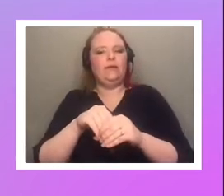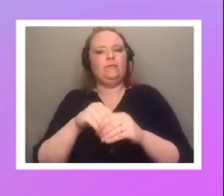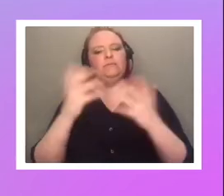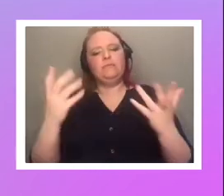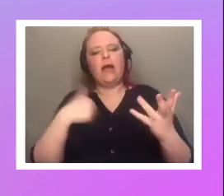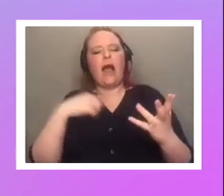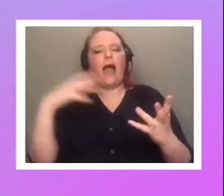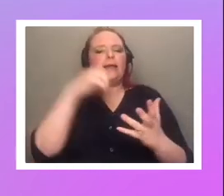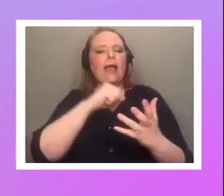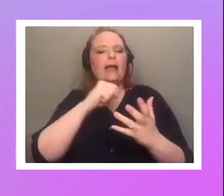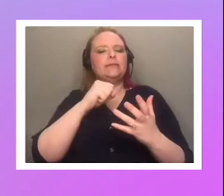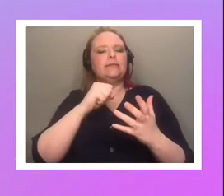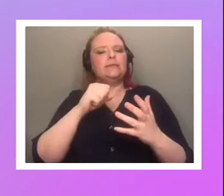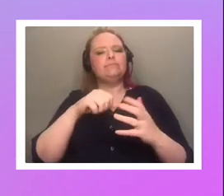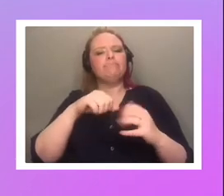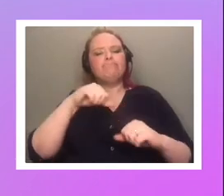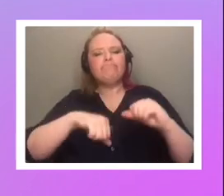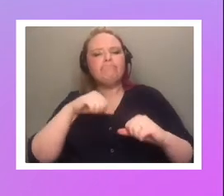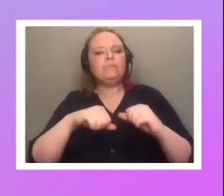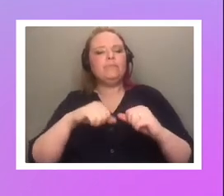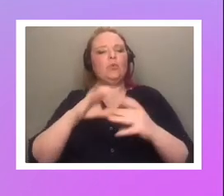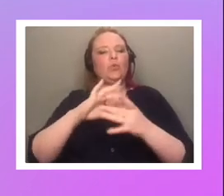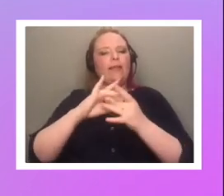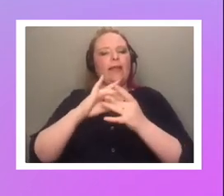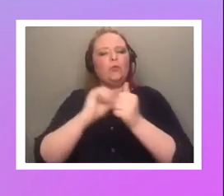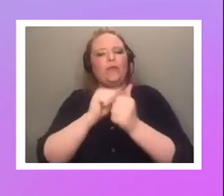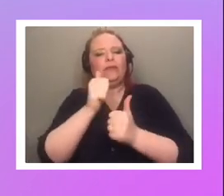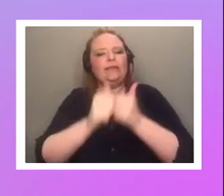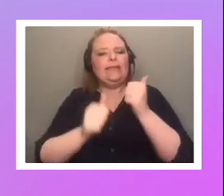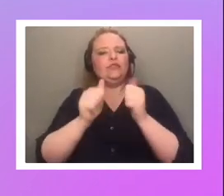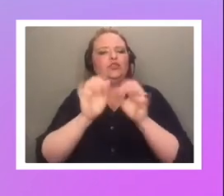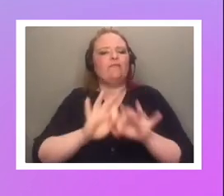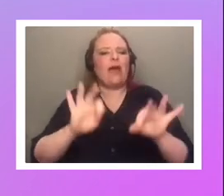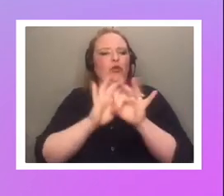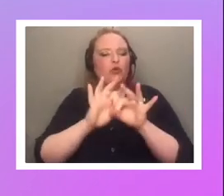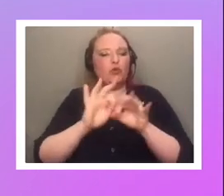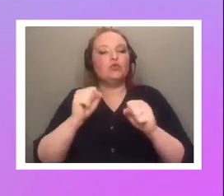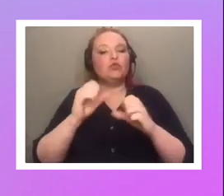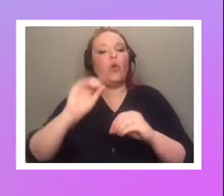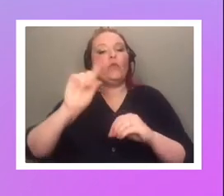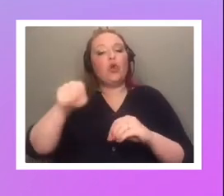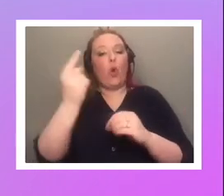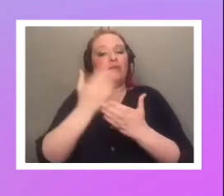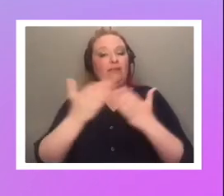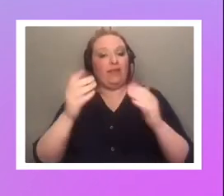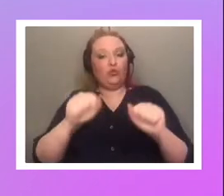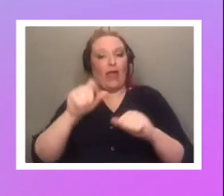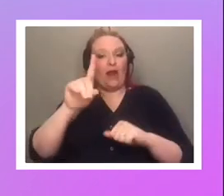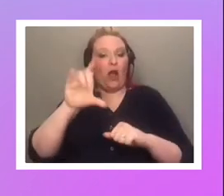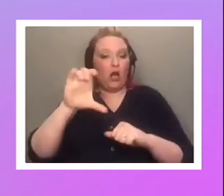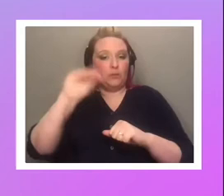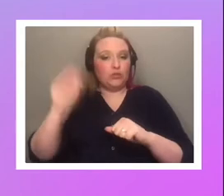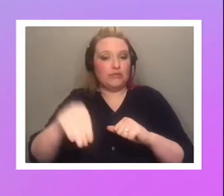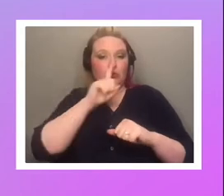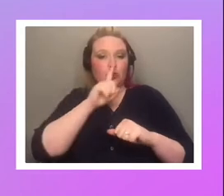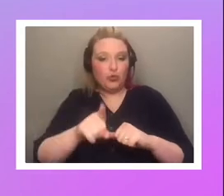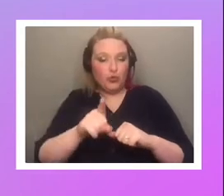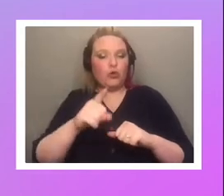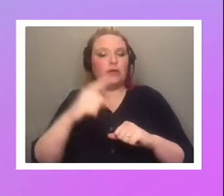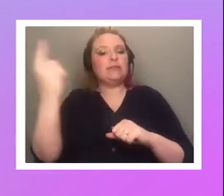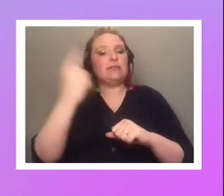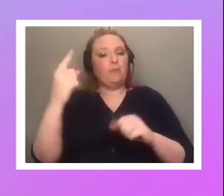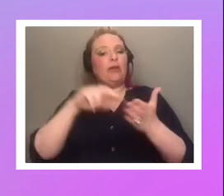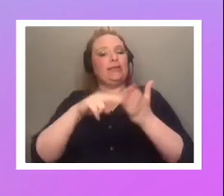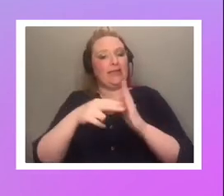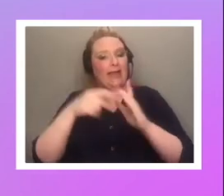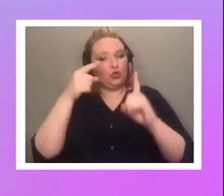guess, certainty you can have around each of these values. So the only one you can be 100% sure someone